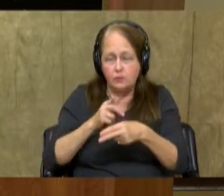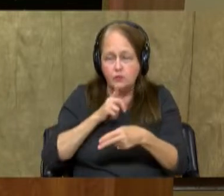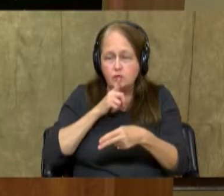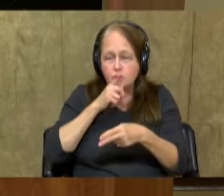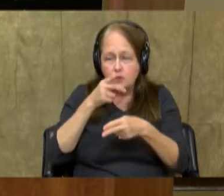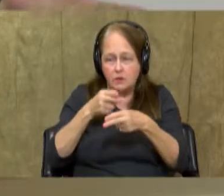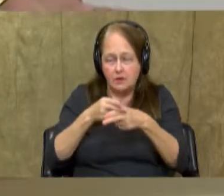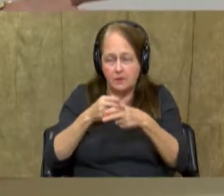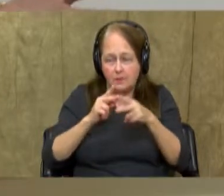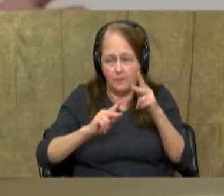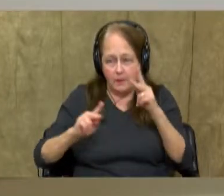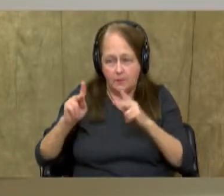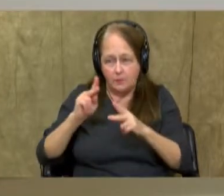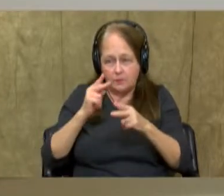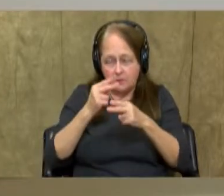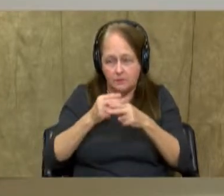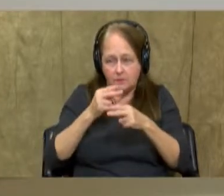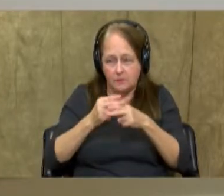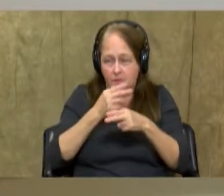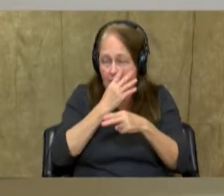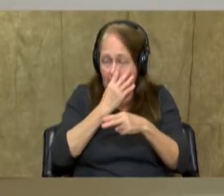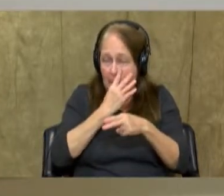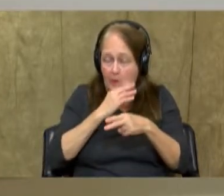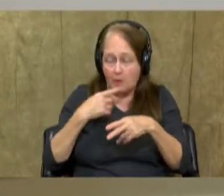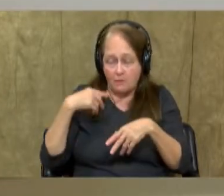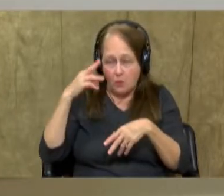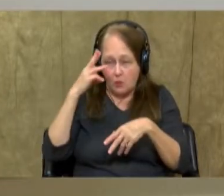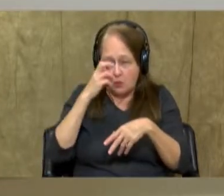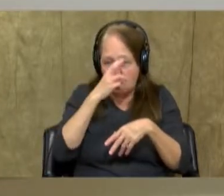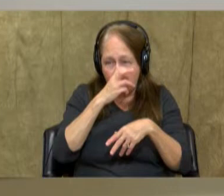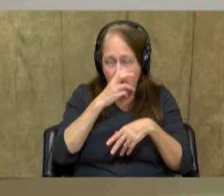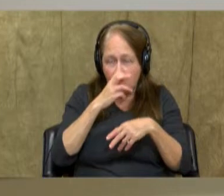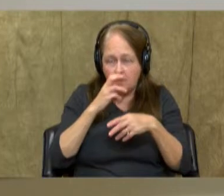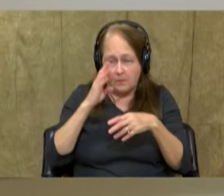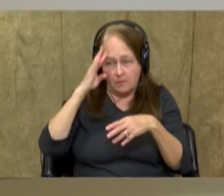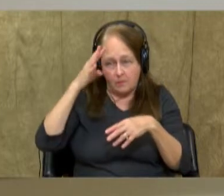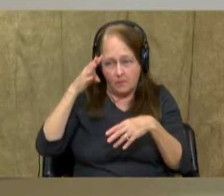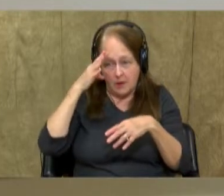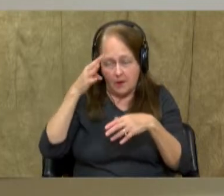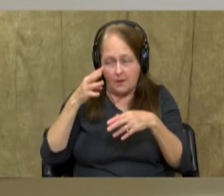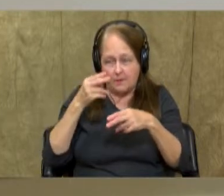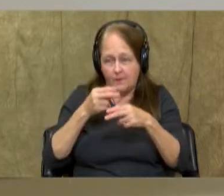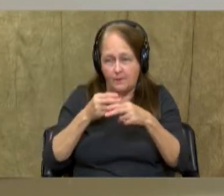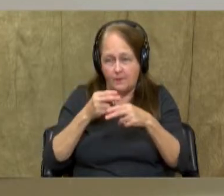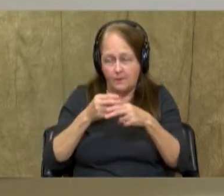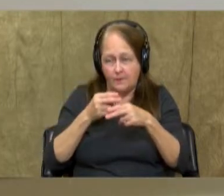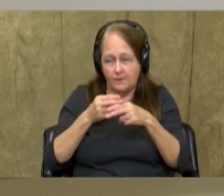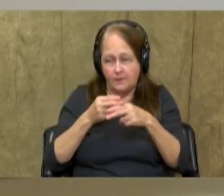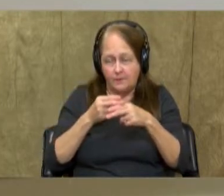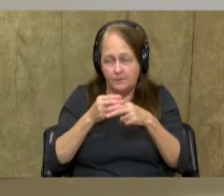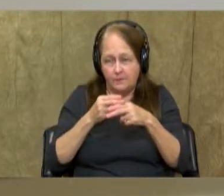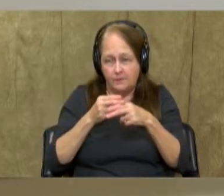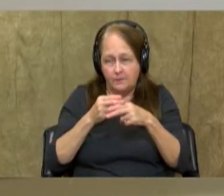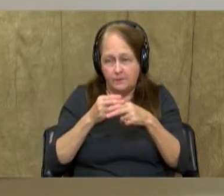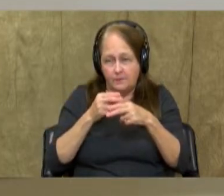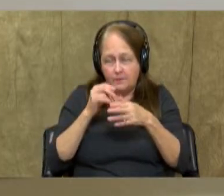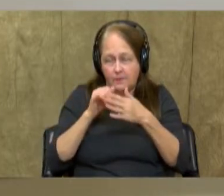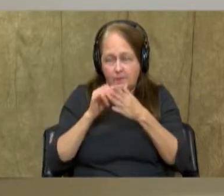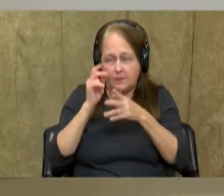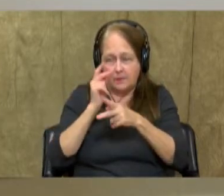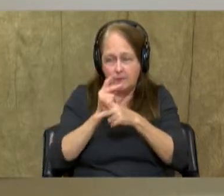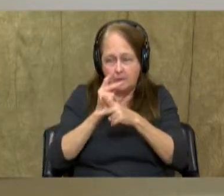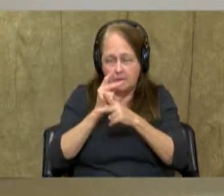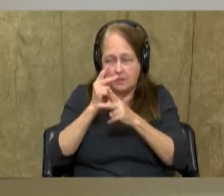names, meaning people's names, and sometimes we have weird names, some things we make up. So this is not too far-fetched. Let's keep